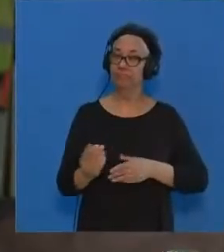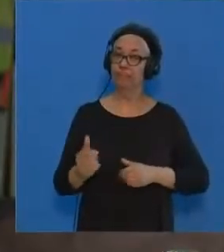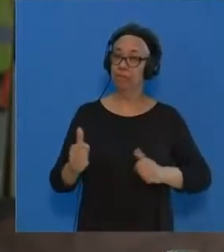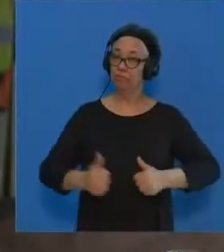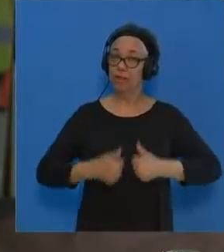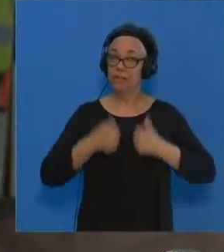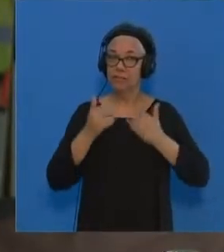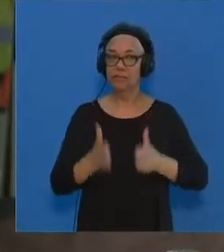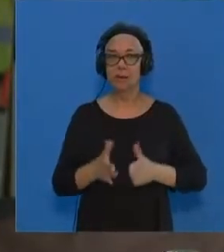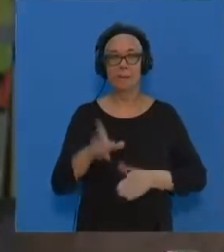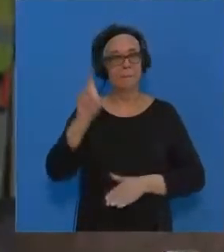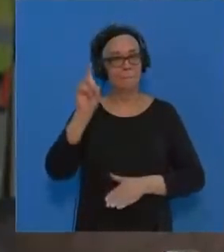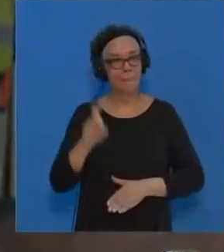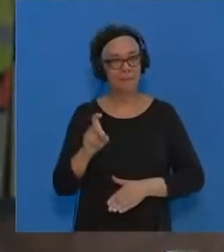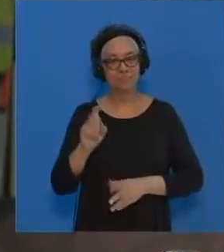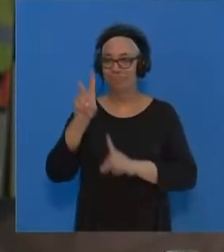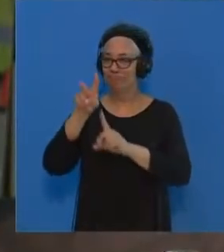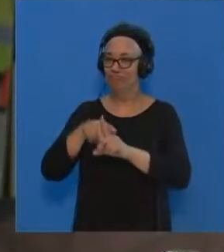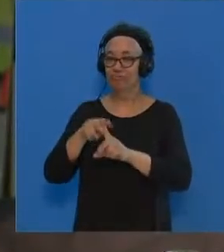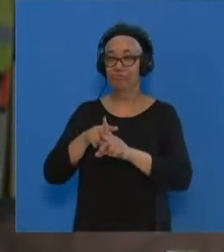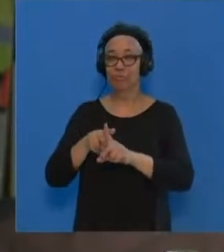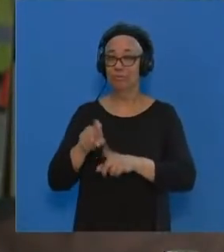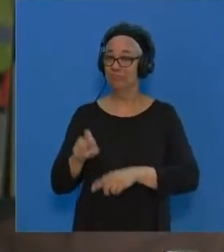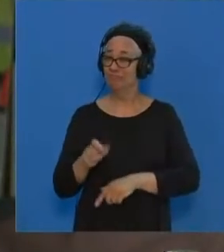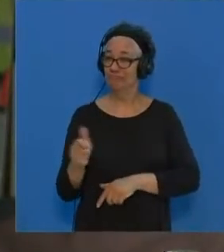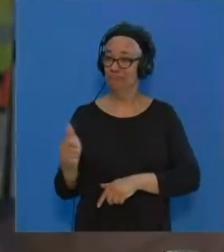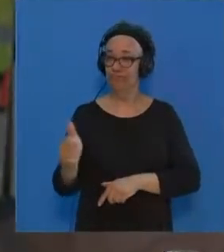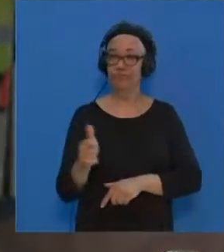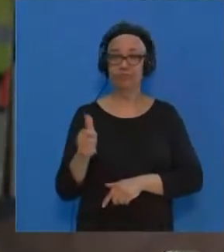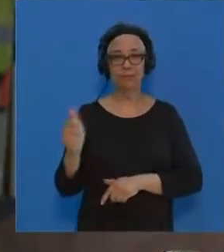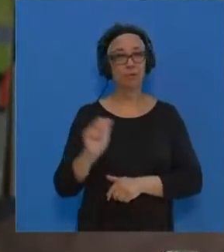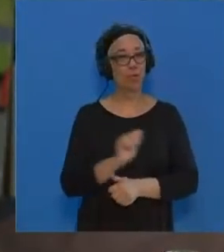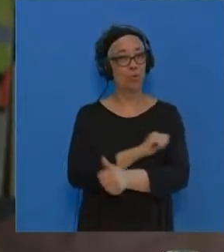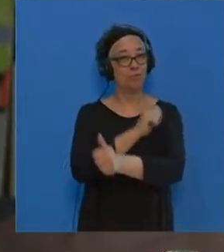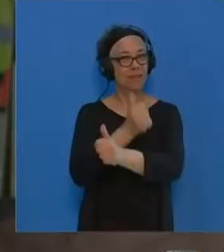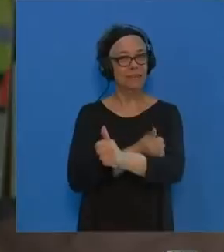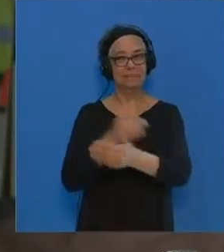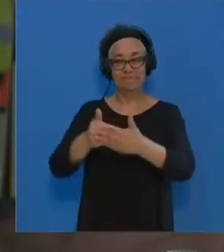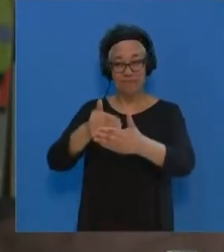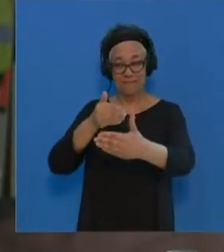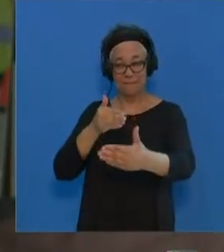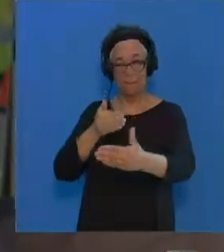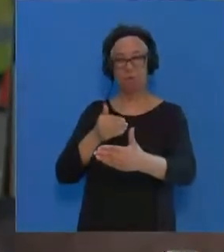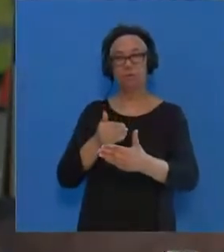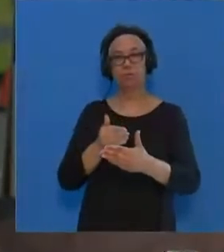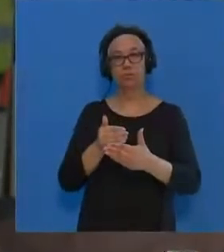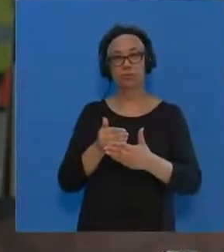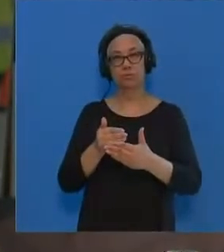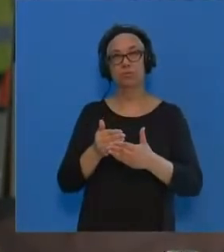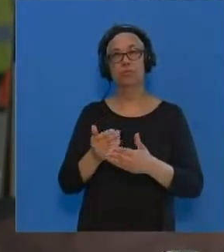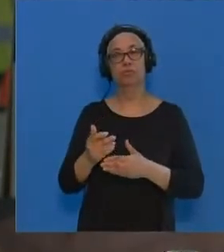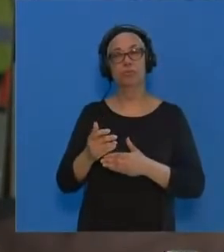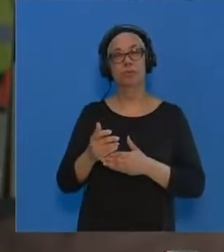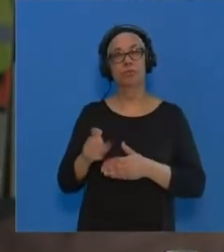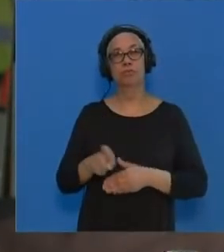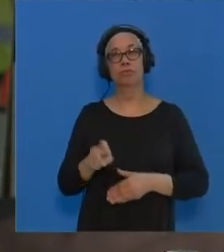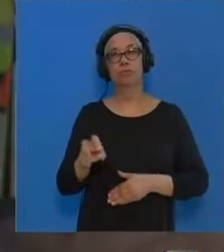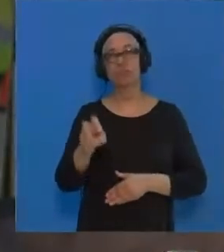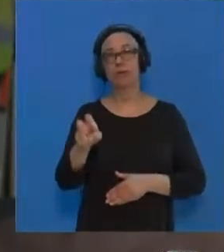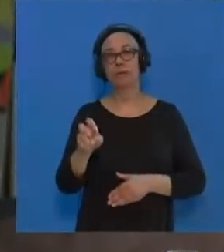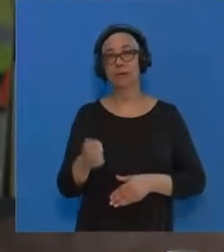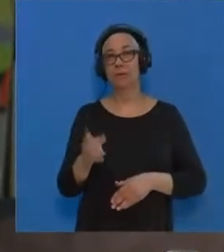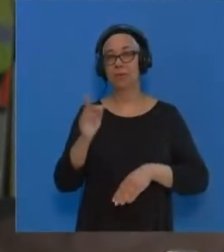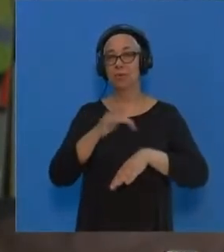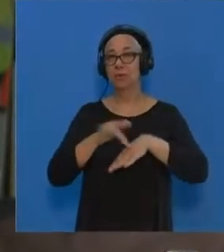must apply for this travel authorization prior to travel, which will again be available on the government website at